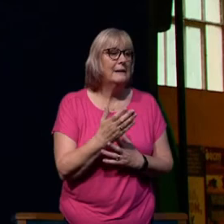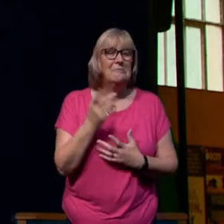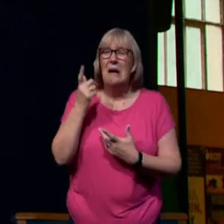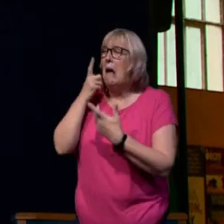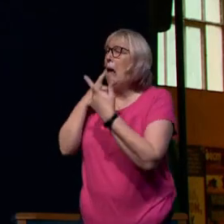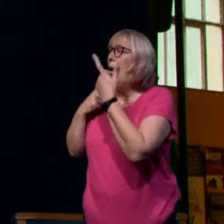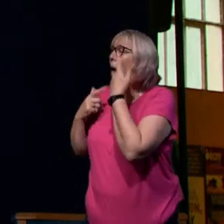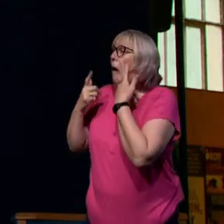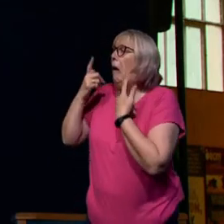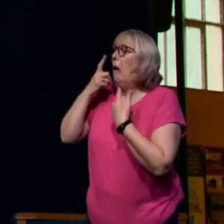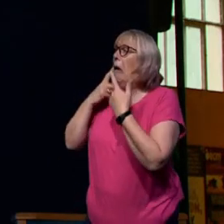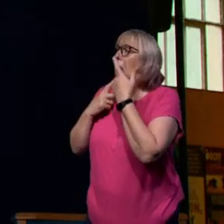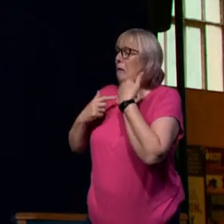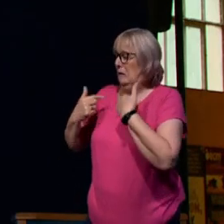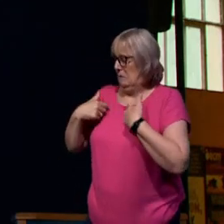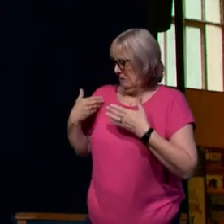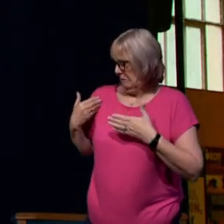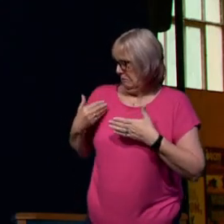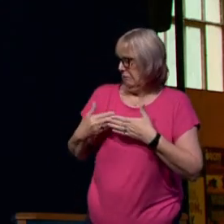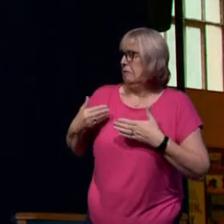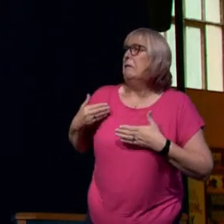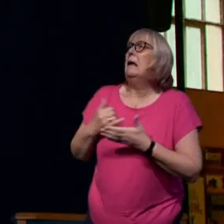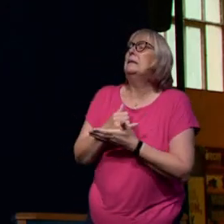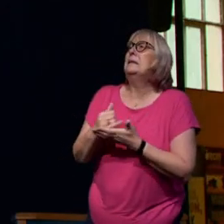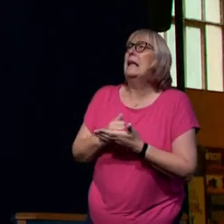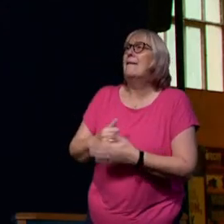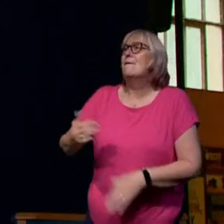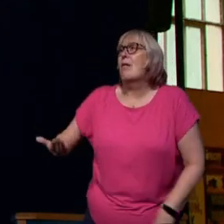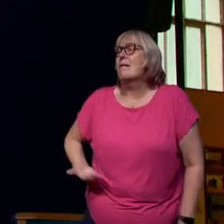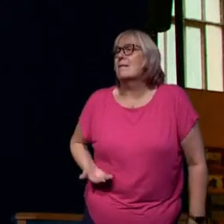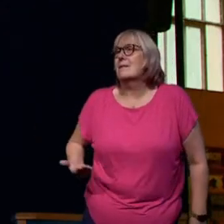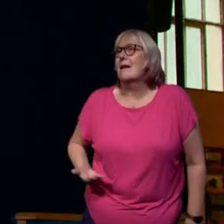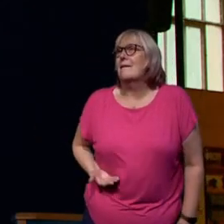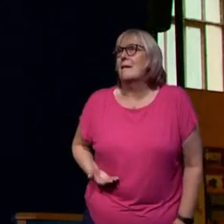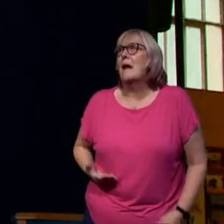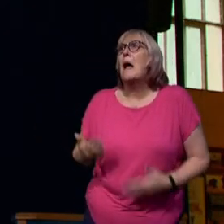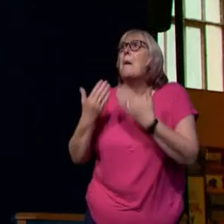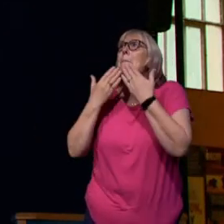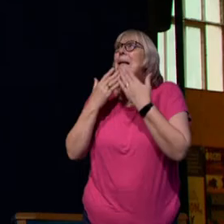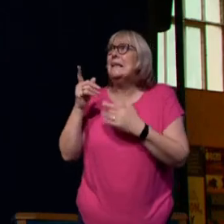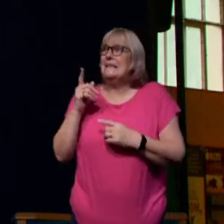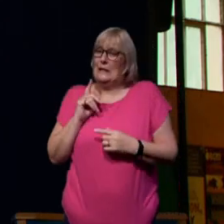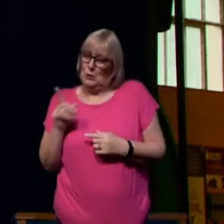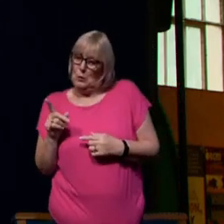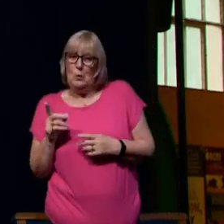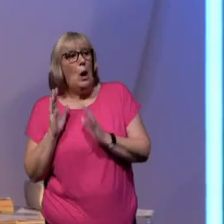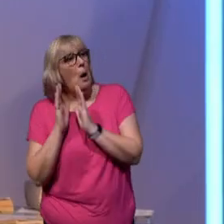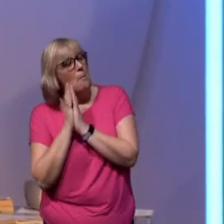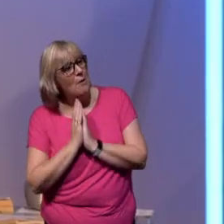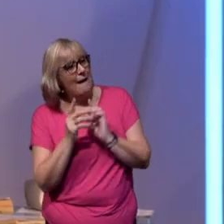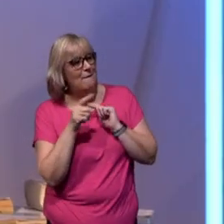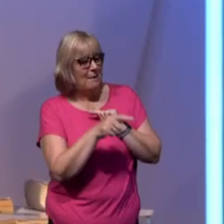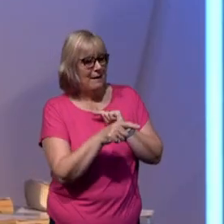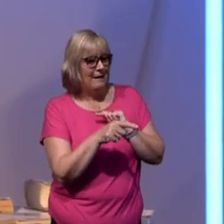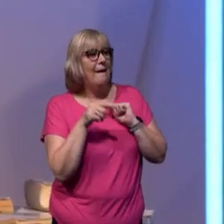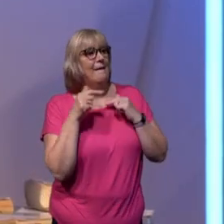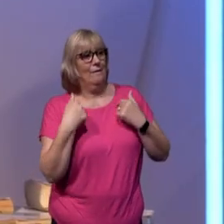really behaved very sinfully and selfishly. And I'd like you now to be my chaplain and pray that I would be forgiven.